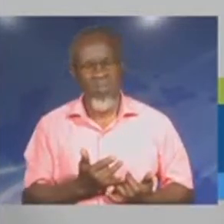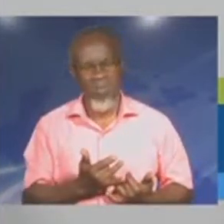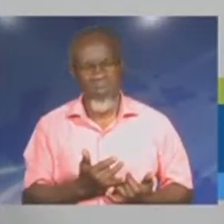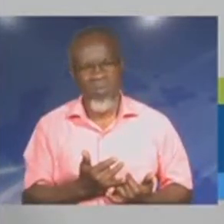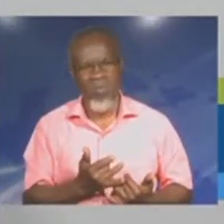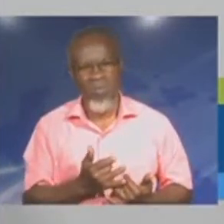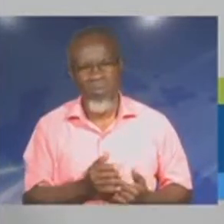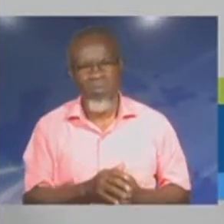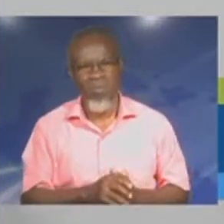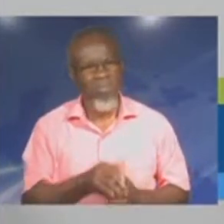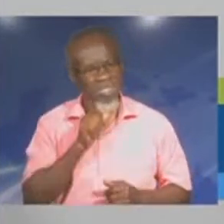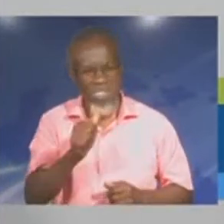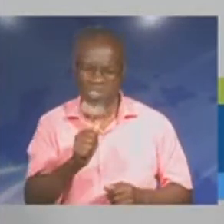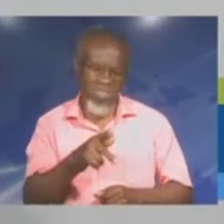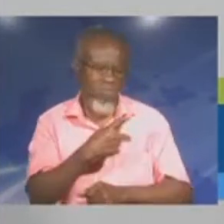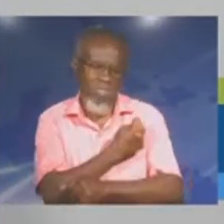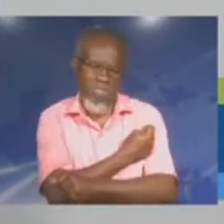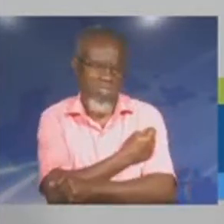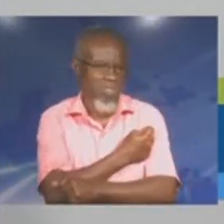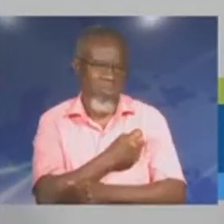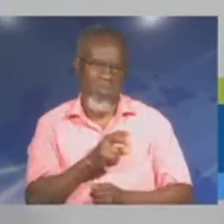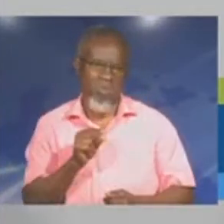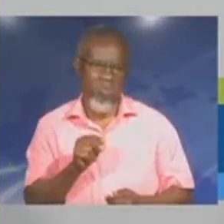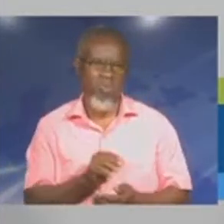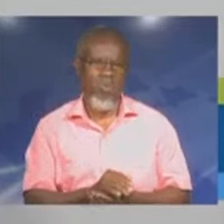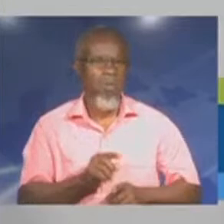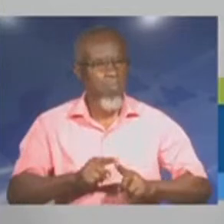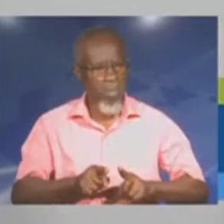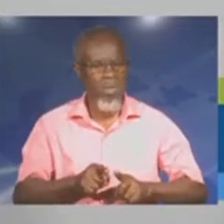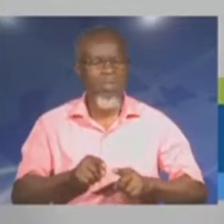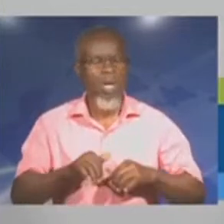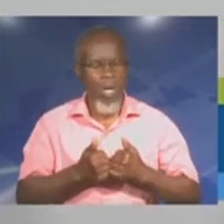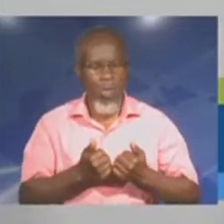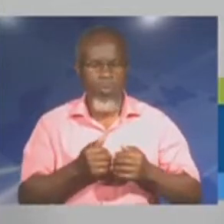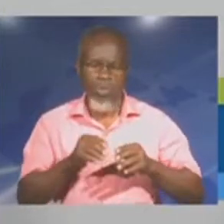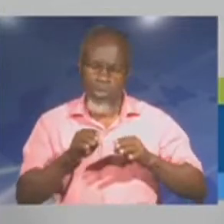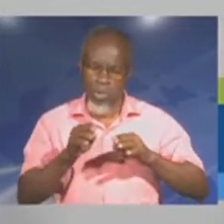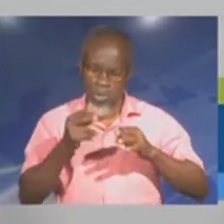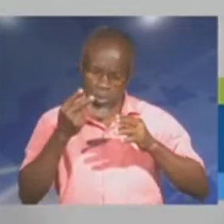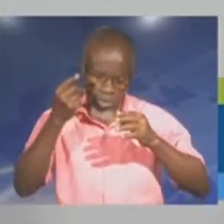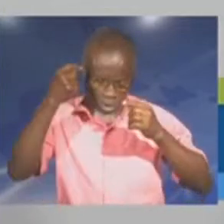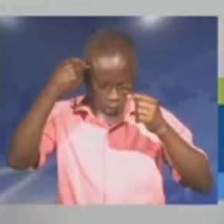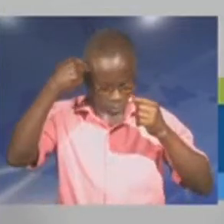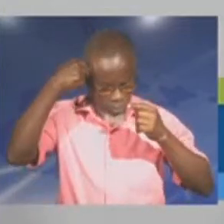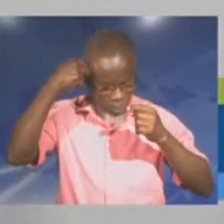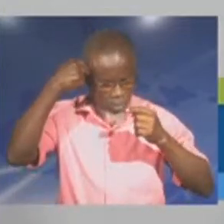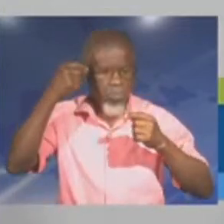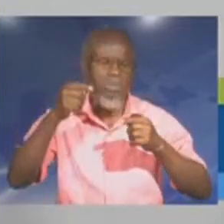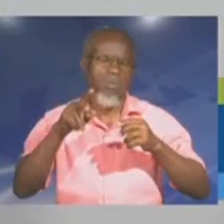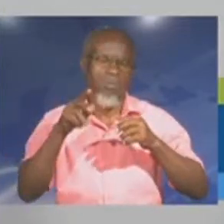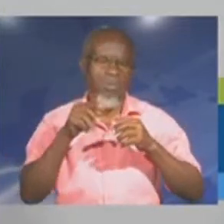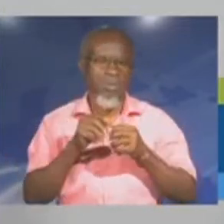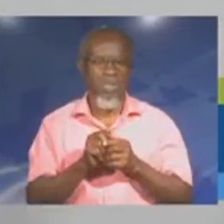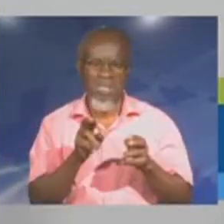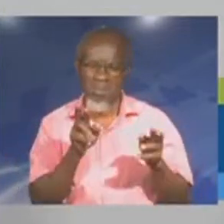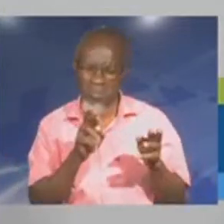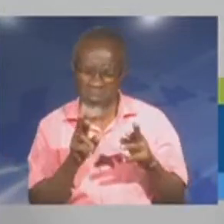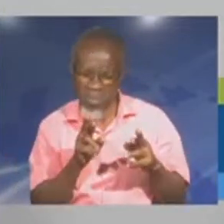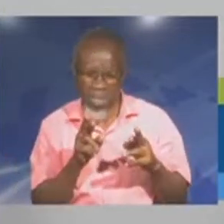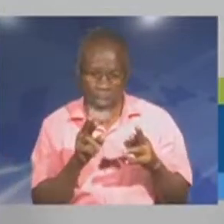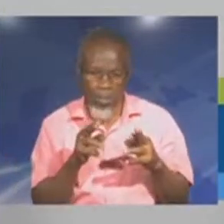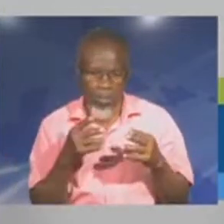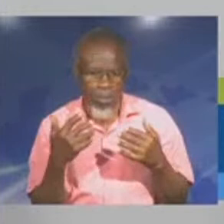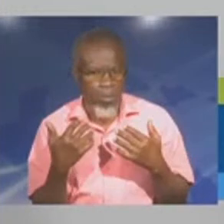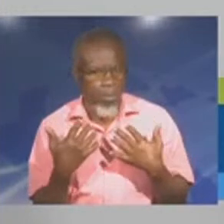And this happened all around the world, but we continue to reach out to parents that the vaccines that you have